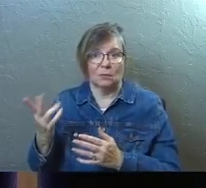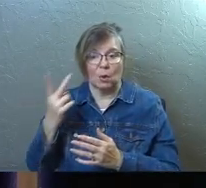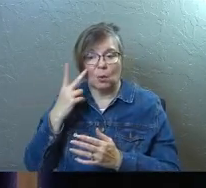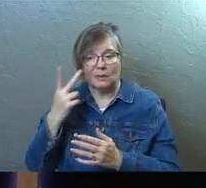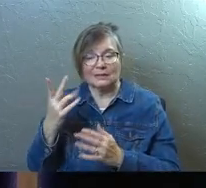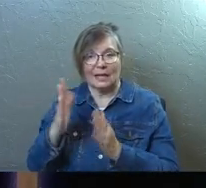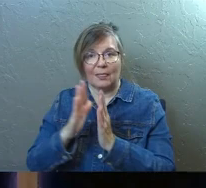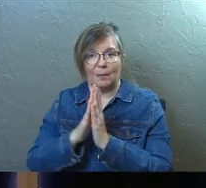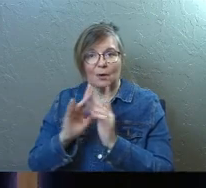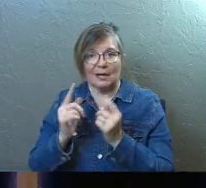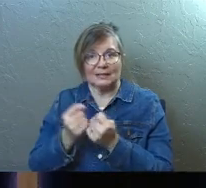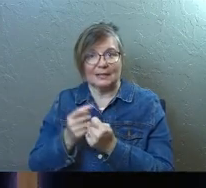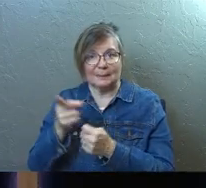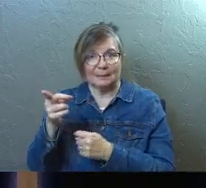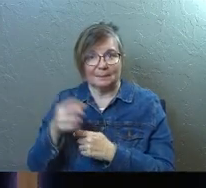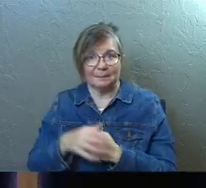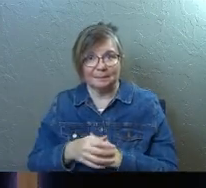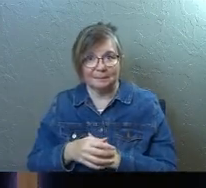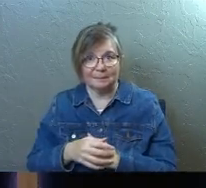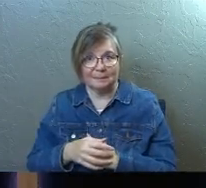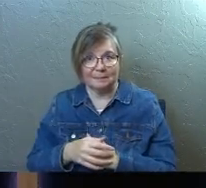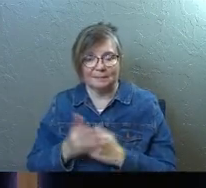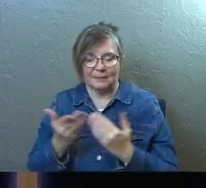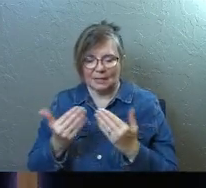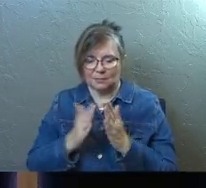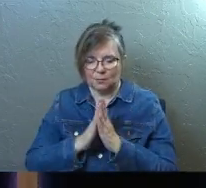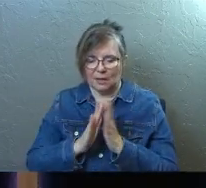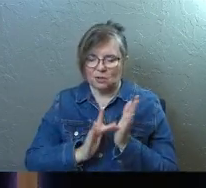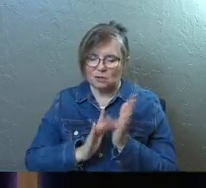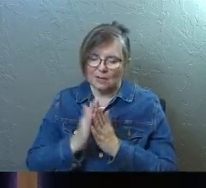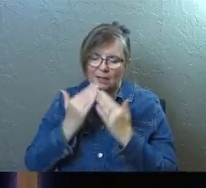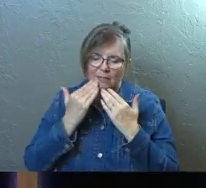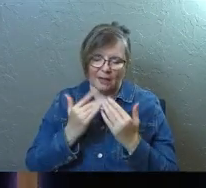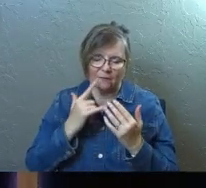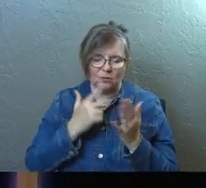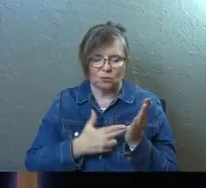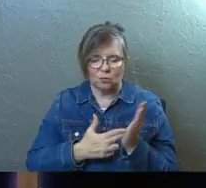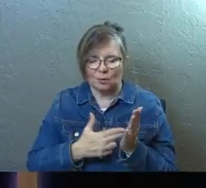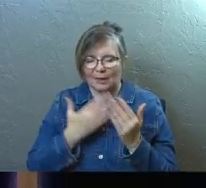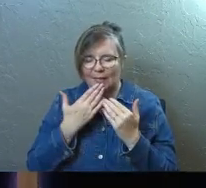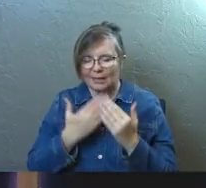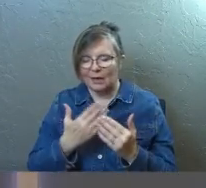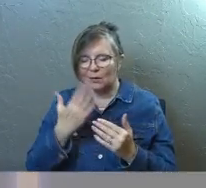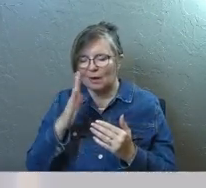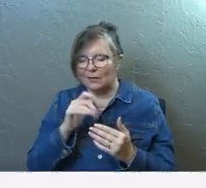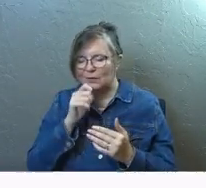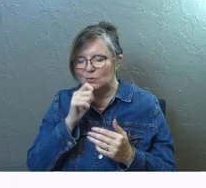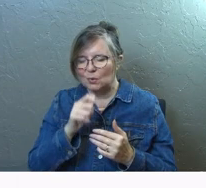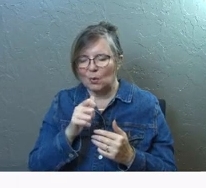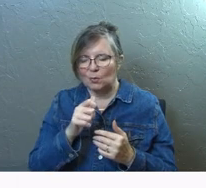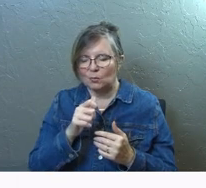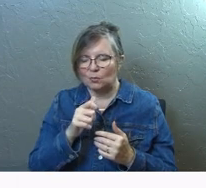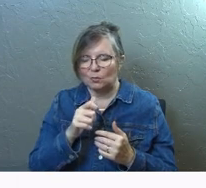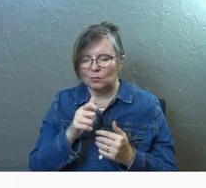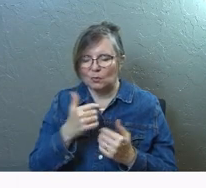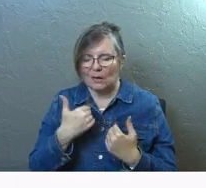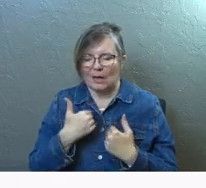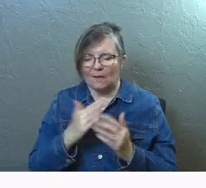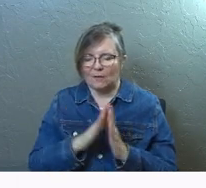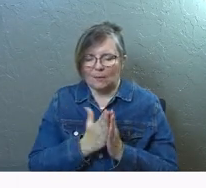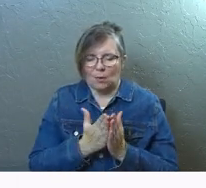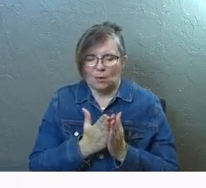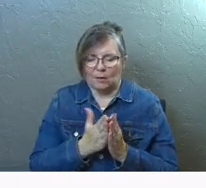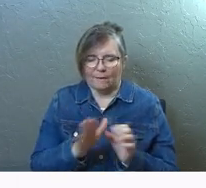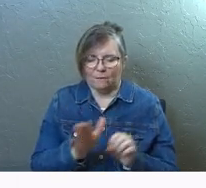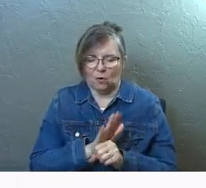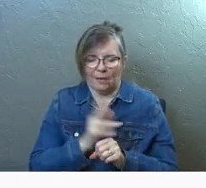Go and see our prayer team. Let's pray. Jesus, I thank you for your truth, God. I thank you, God, that you don't just have a book,